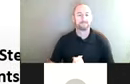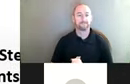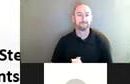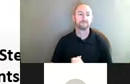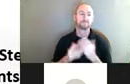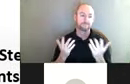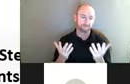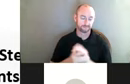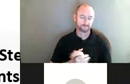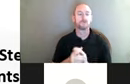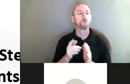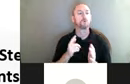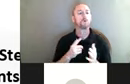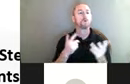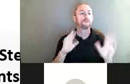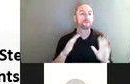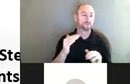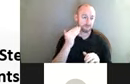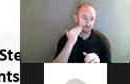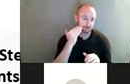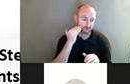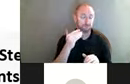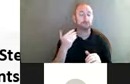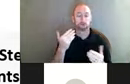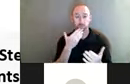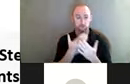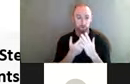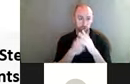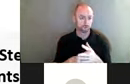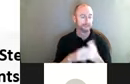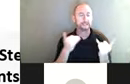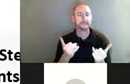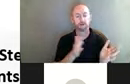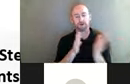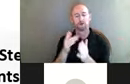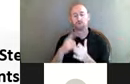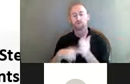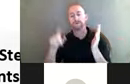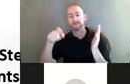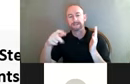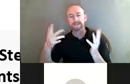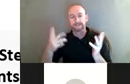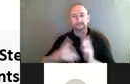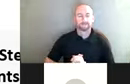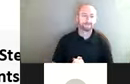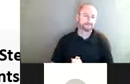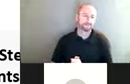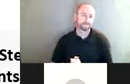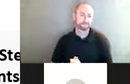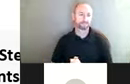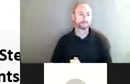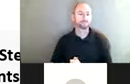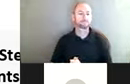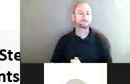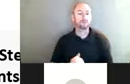So what do we know? We have a start. The next is, what do we need? So certainly